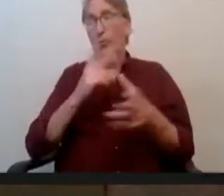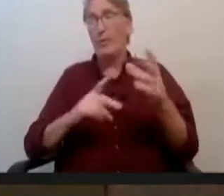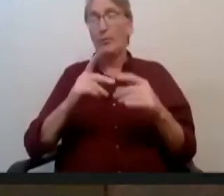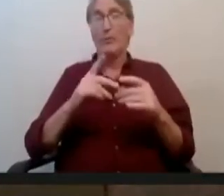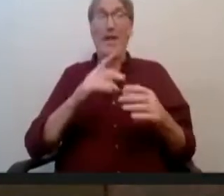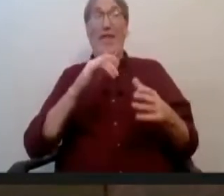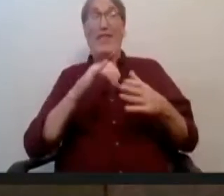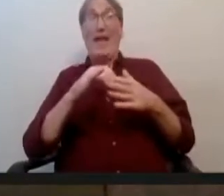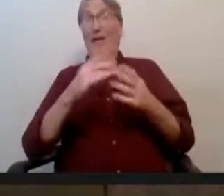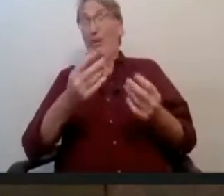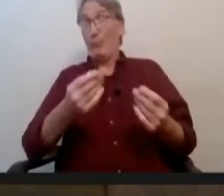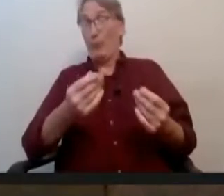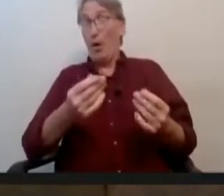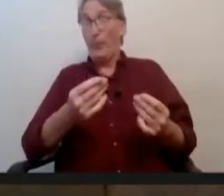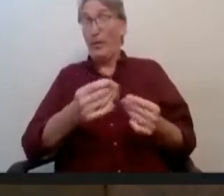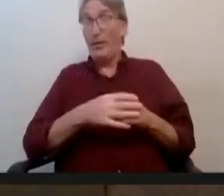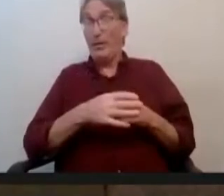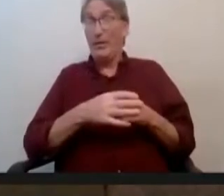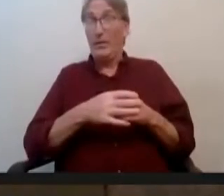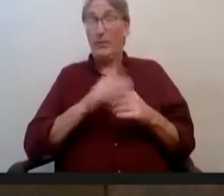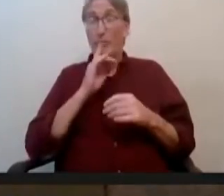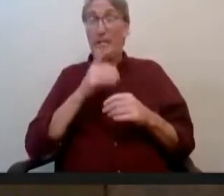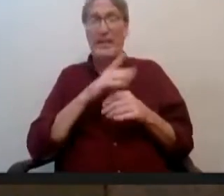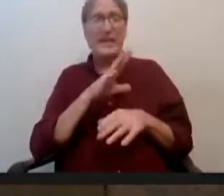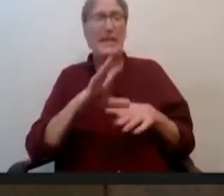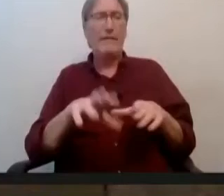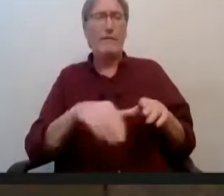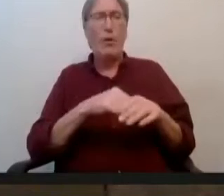this property is involved in an